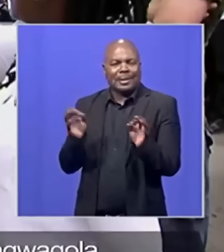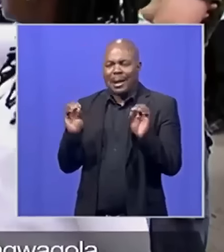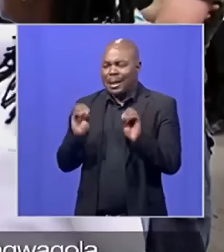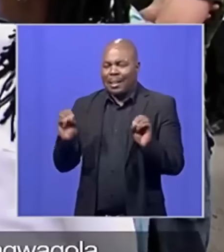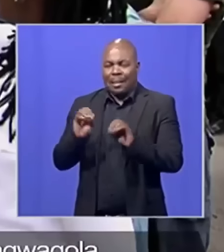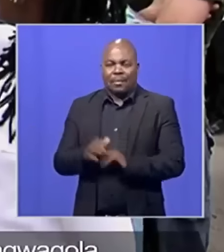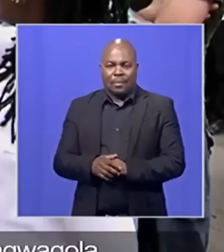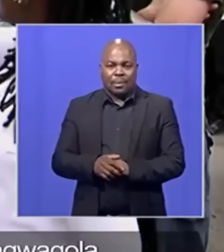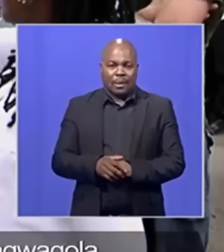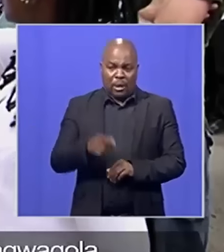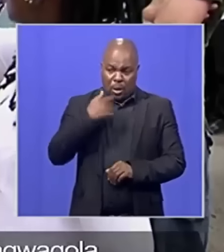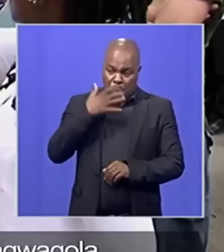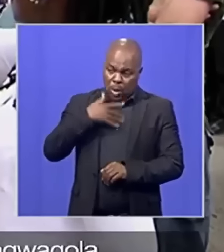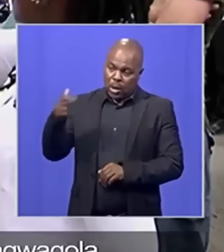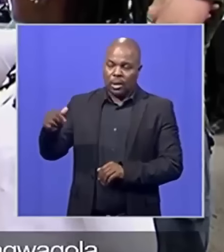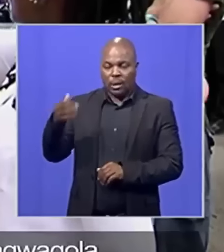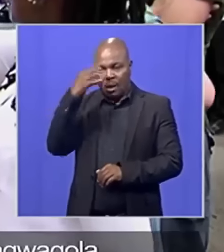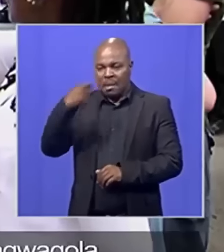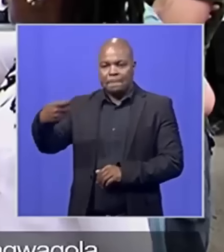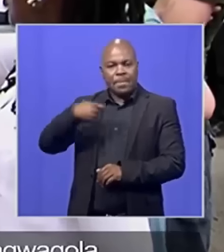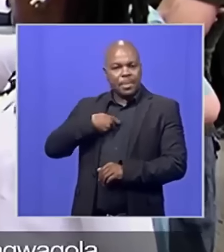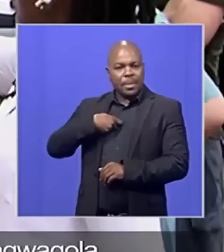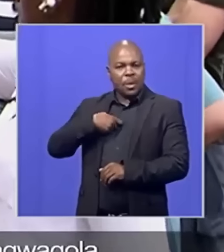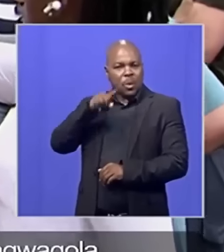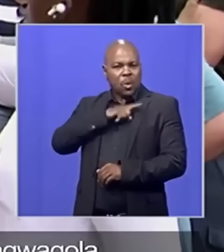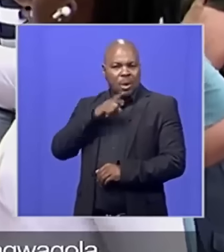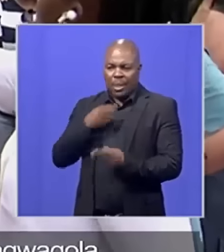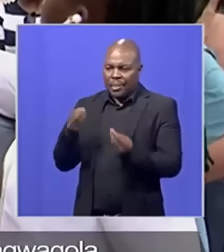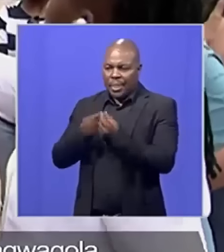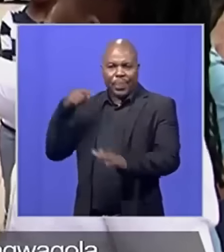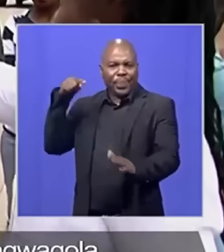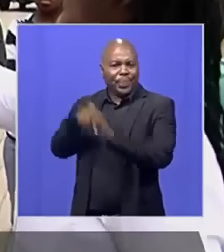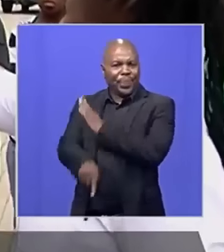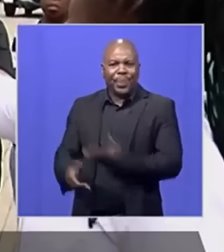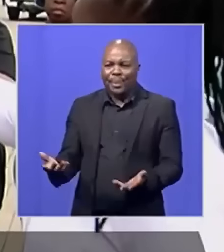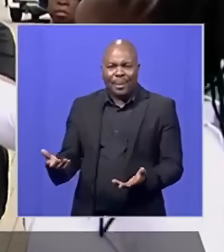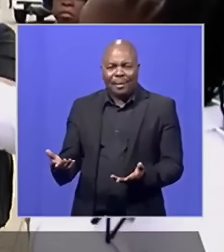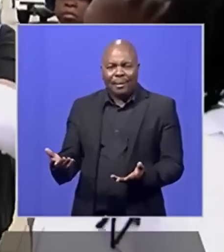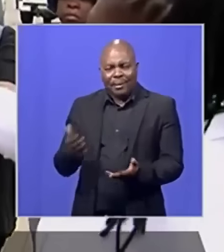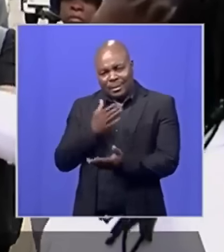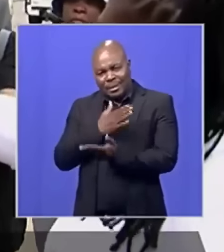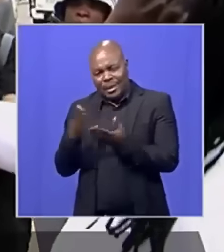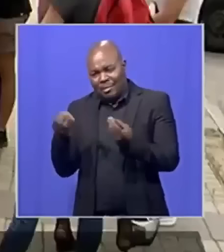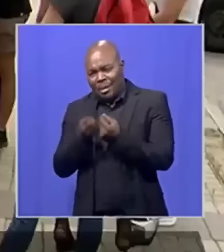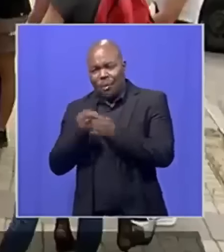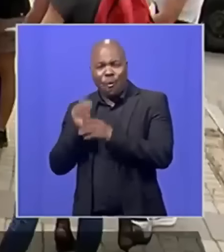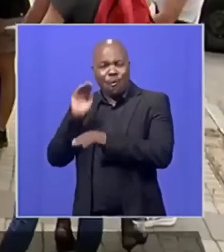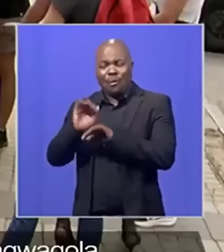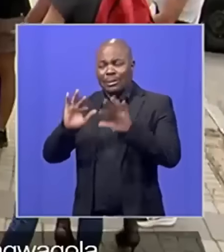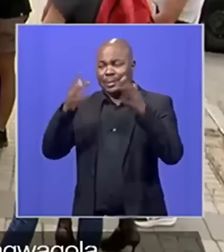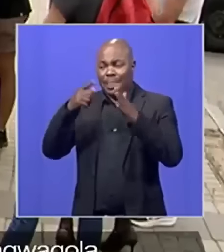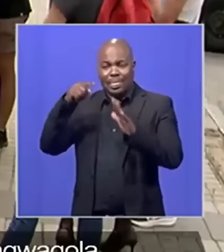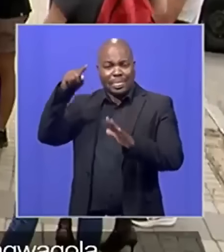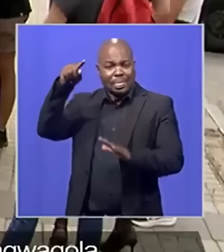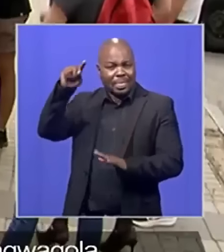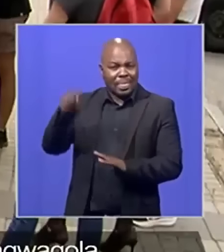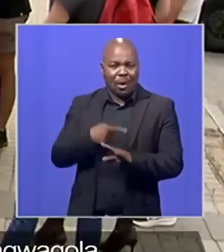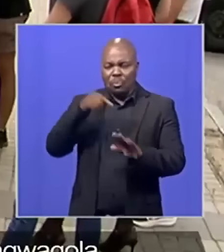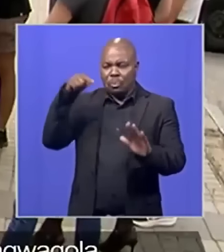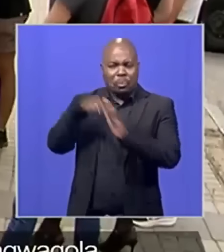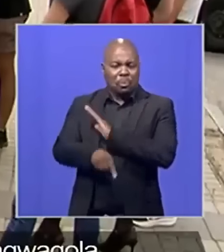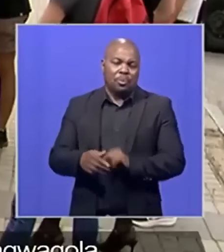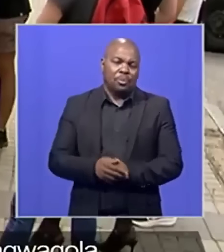want is compensation for the people who has heavy losses. Because some of the people lost more than 10,000 rand. Mokhanselara wa wadi